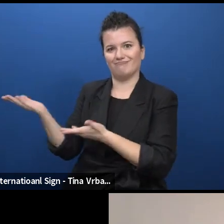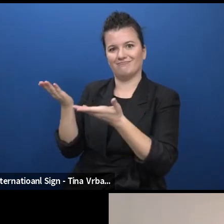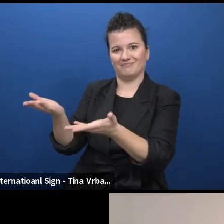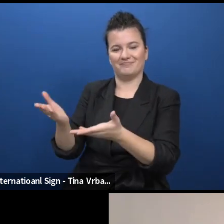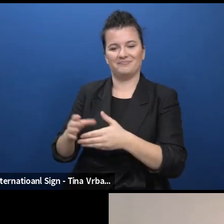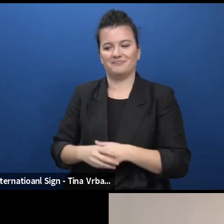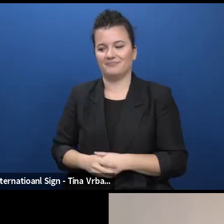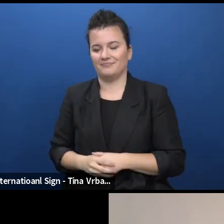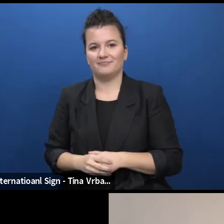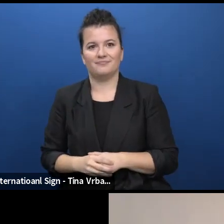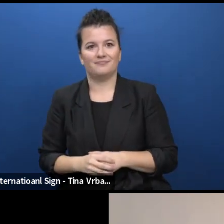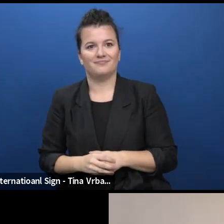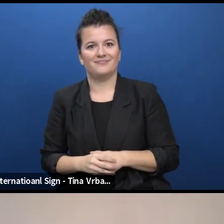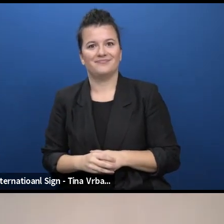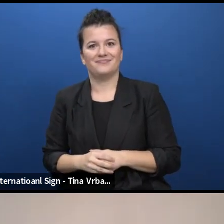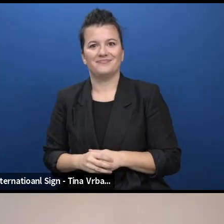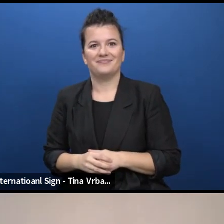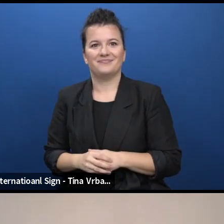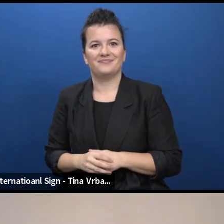Normally.